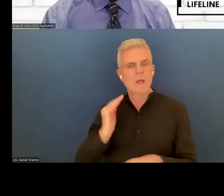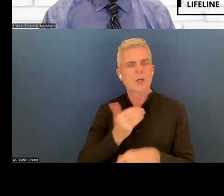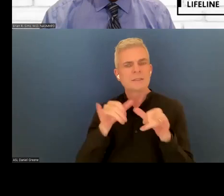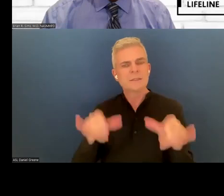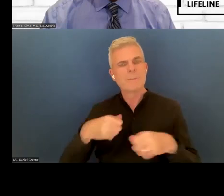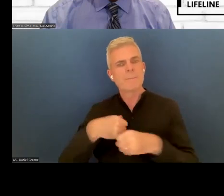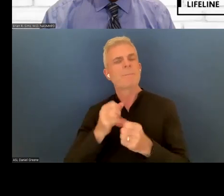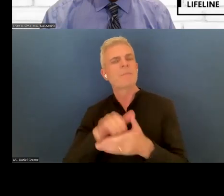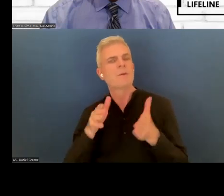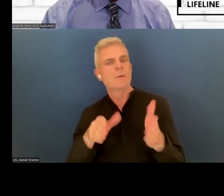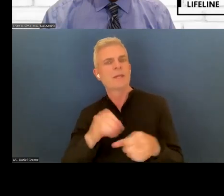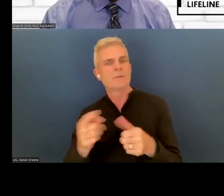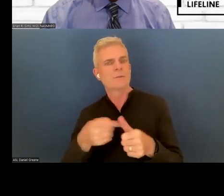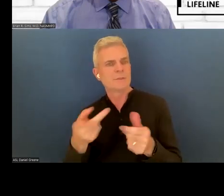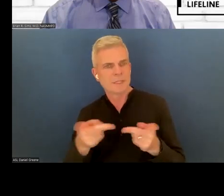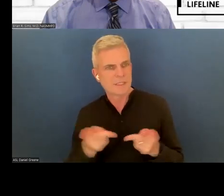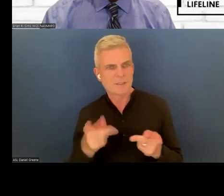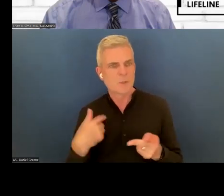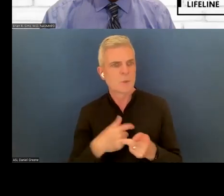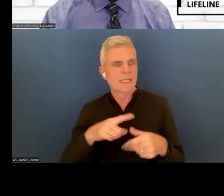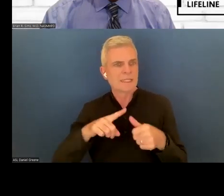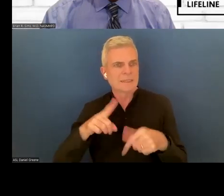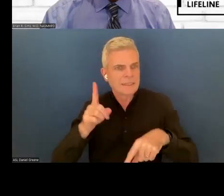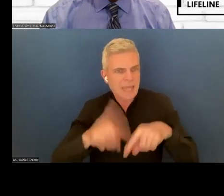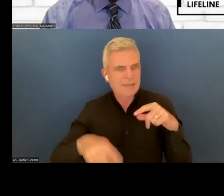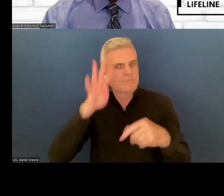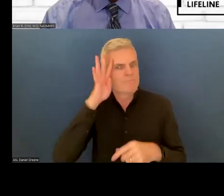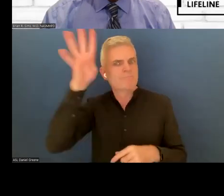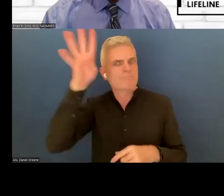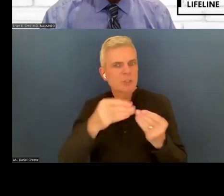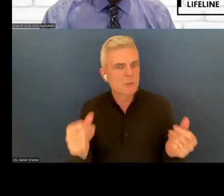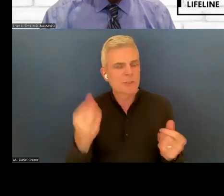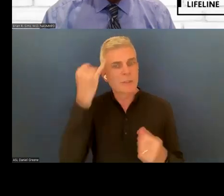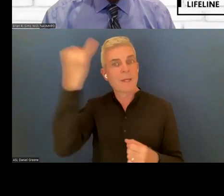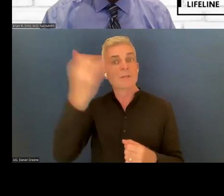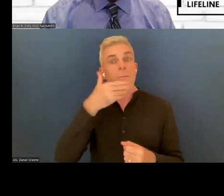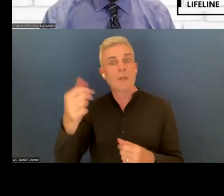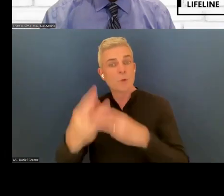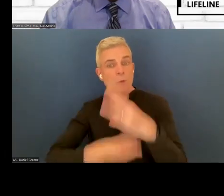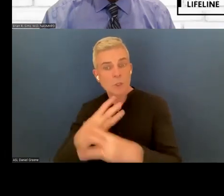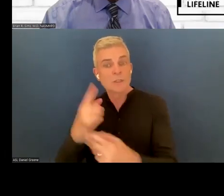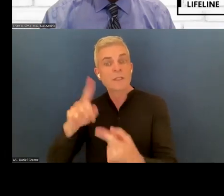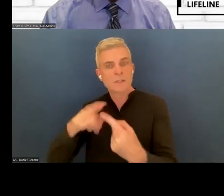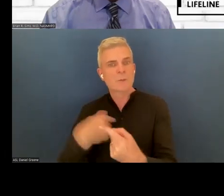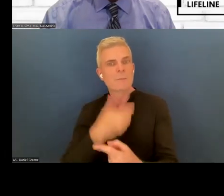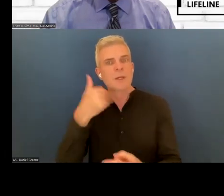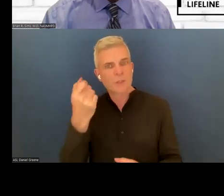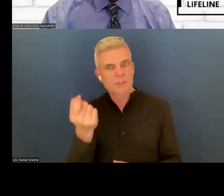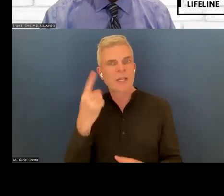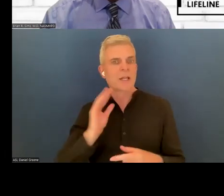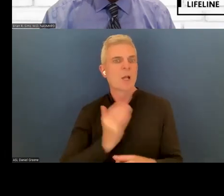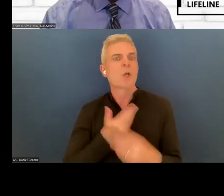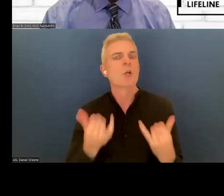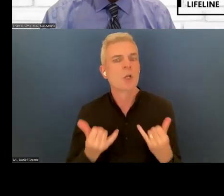We can't come up with solutions. We can't imagine a better world until we better understand our current one. And one of the amazing things about